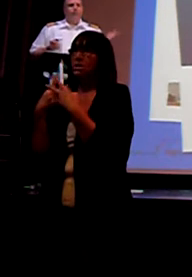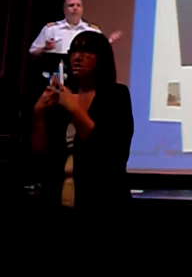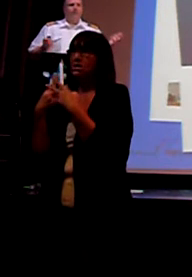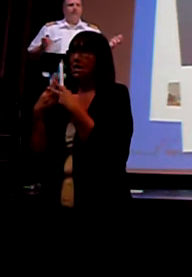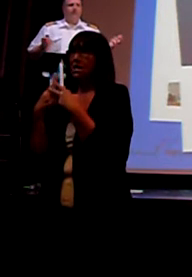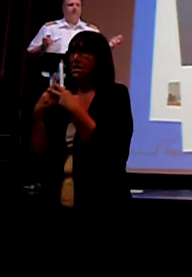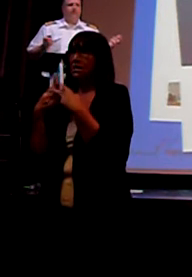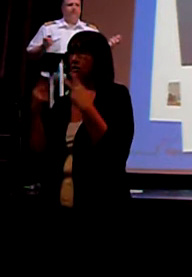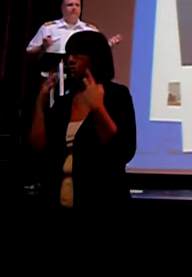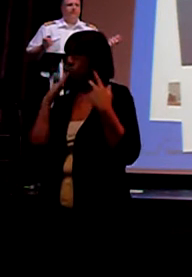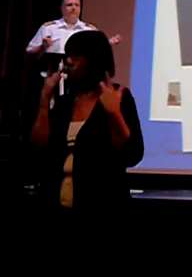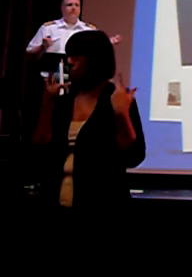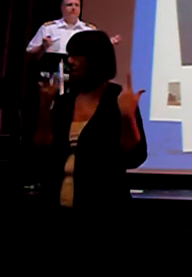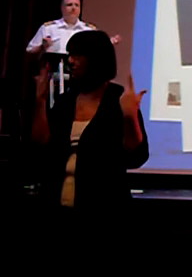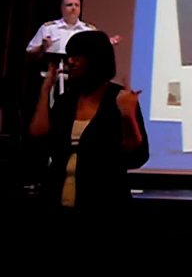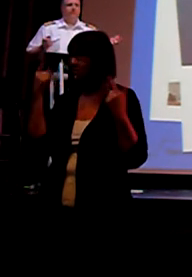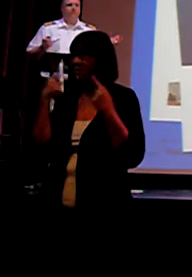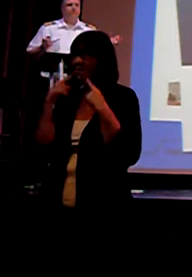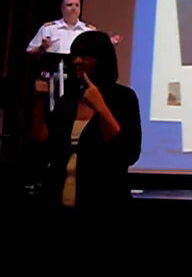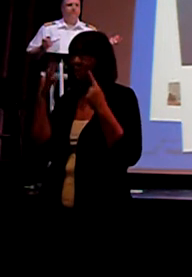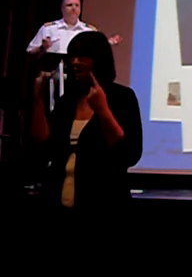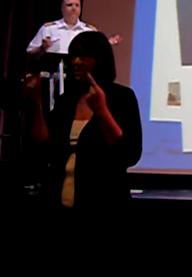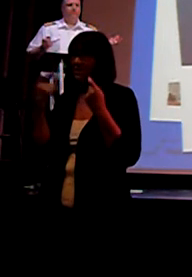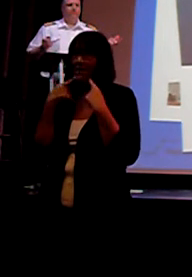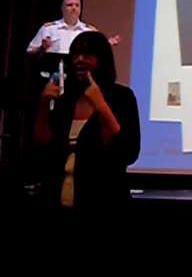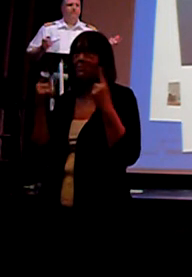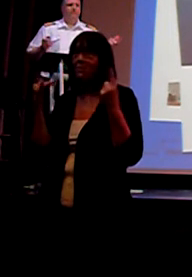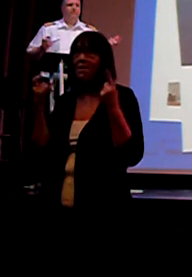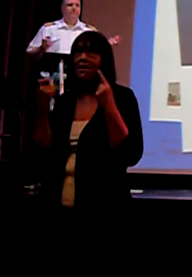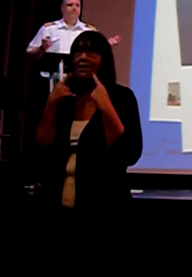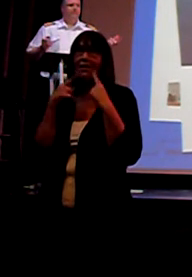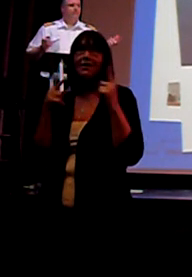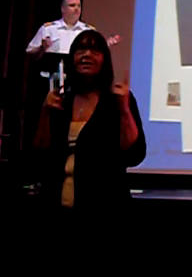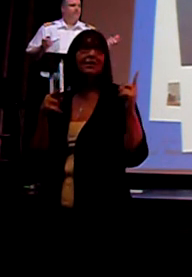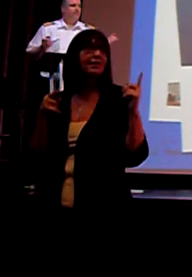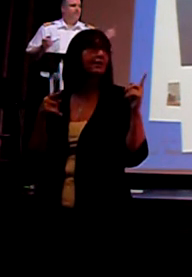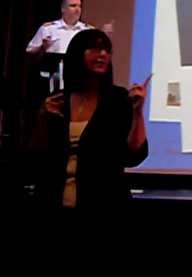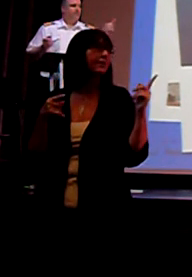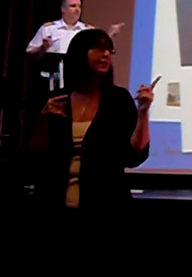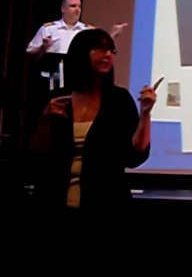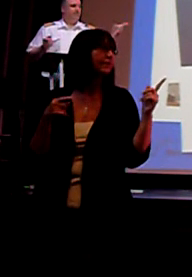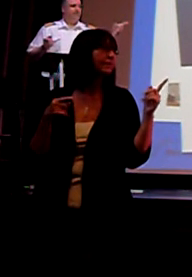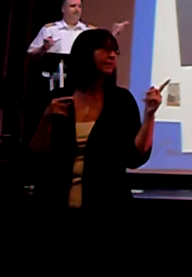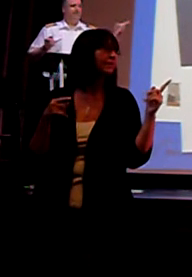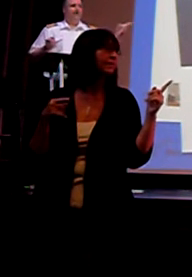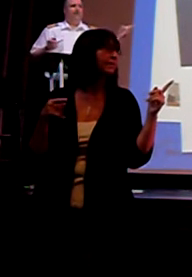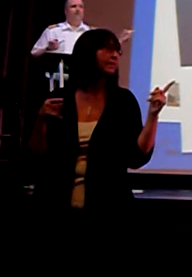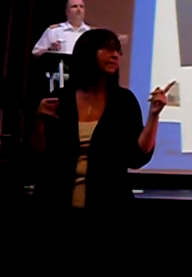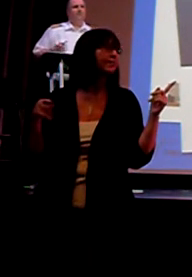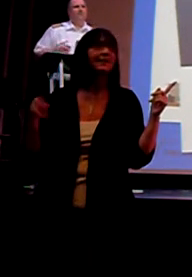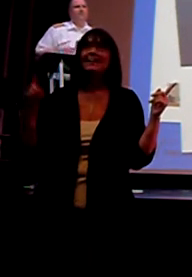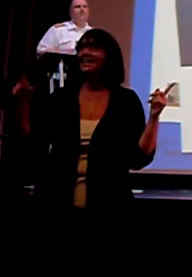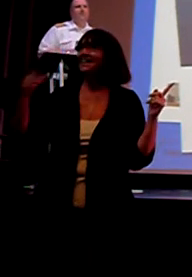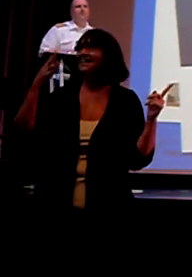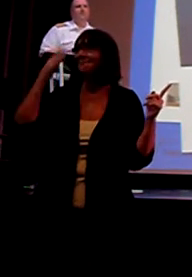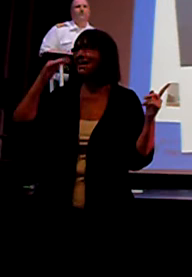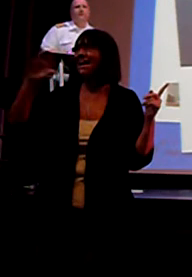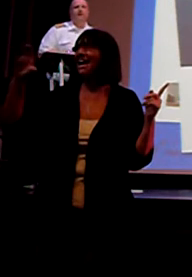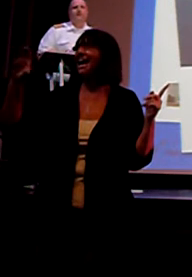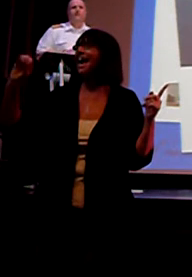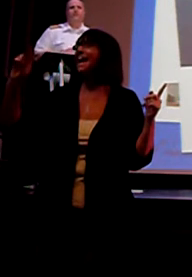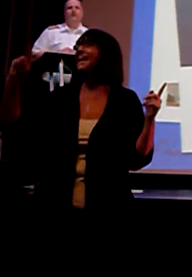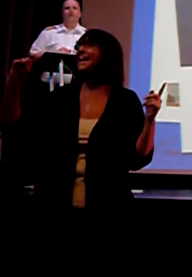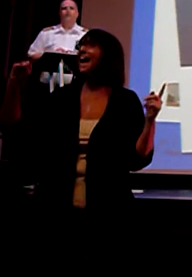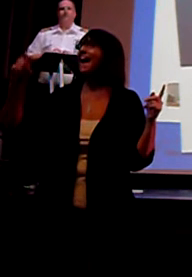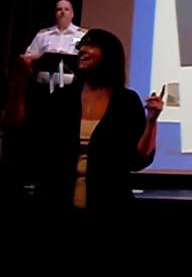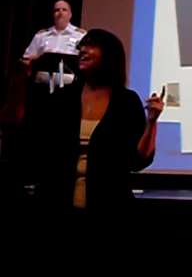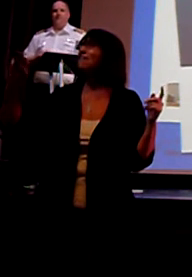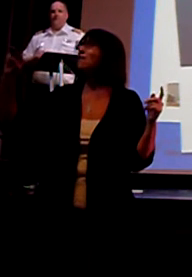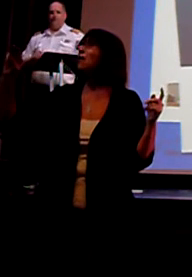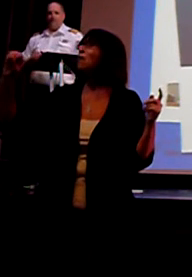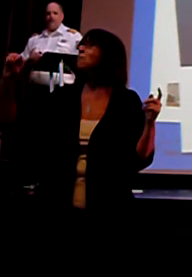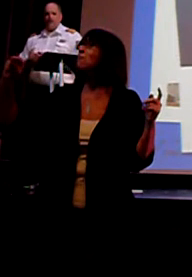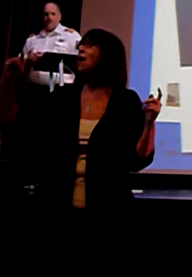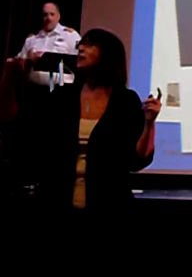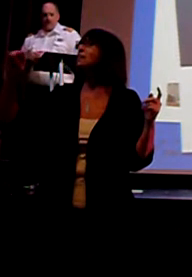do you know why it's so famous? Count of Monte Cristo. Count of Monte Cristo, yes, the